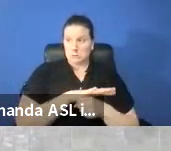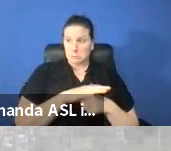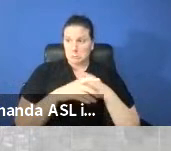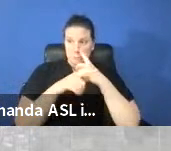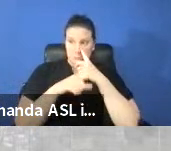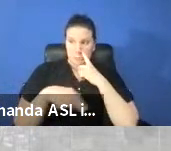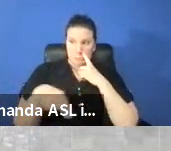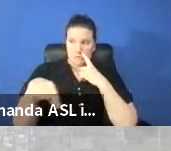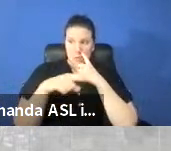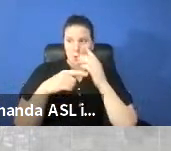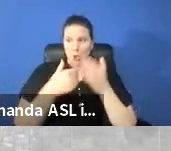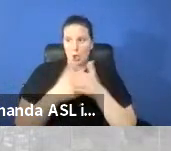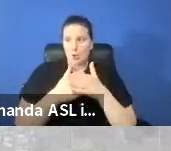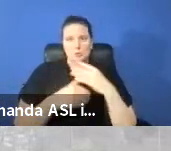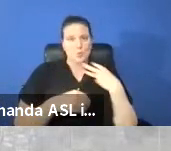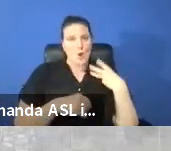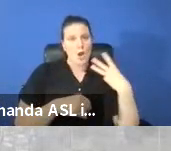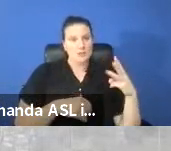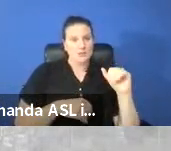area on the Washington side,